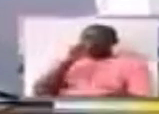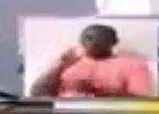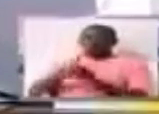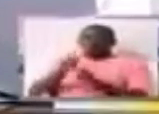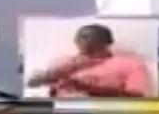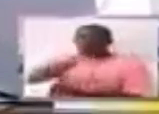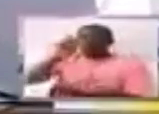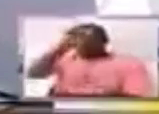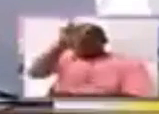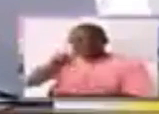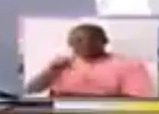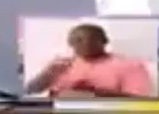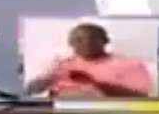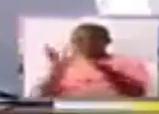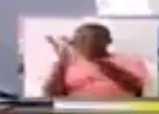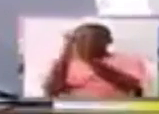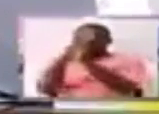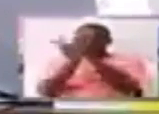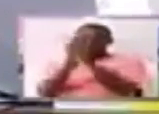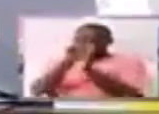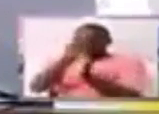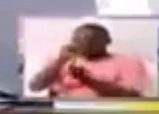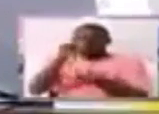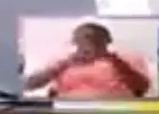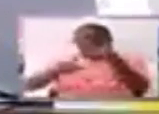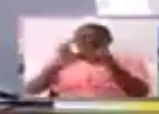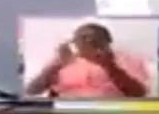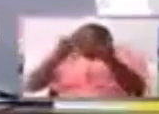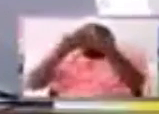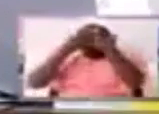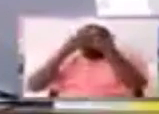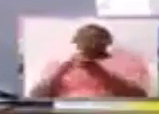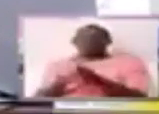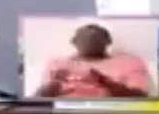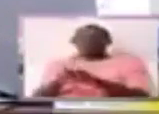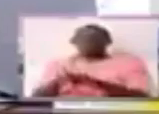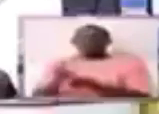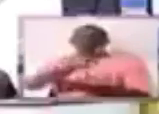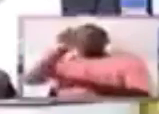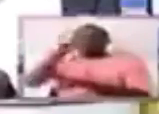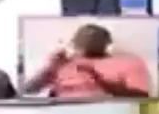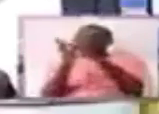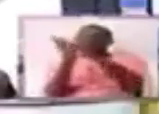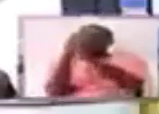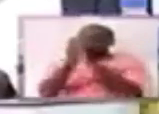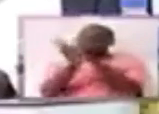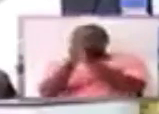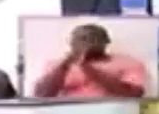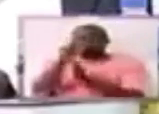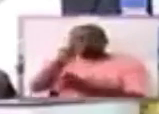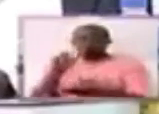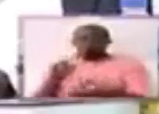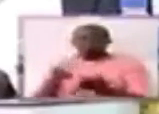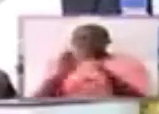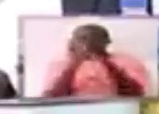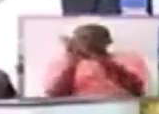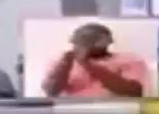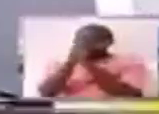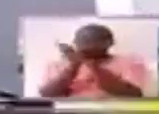Nobody opposed you at Mile 2 prison. Propose me. Opposed. Propose. Opposed.